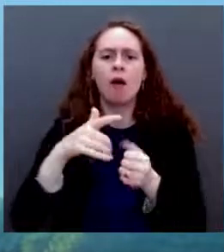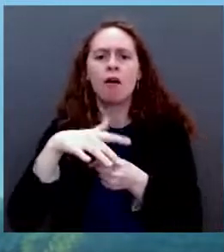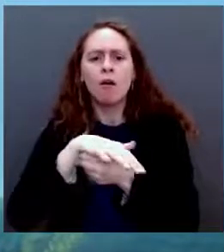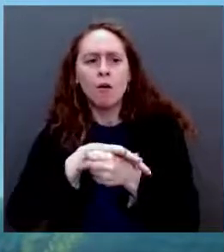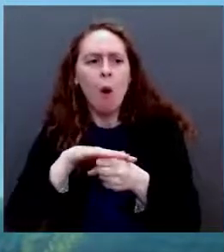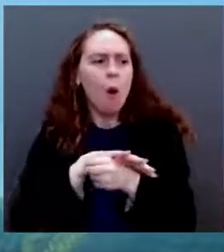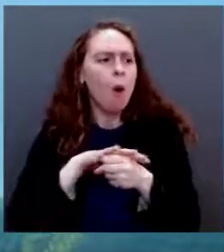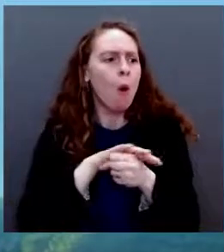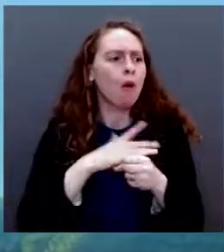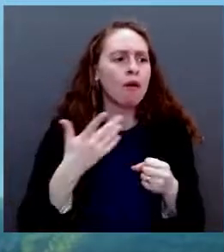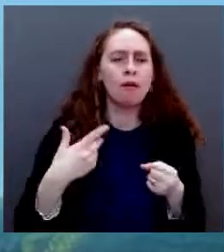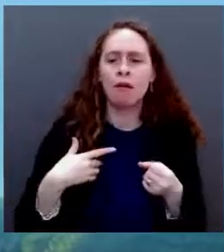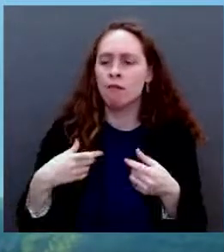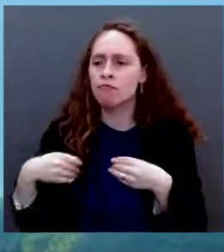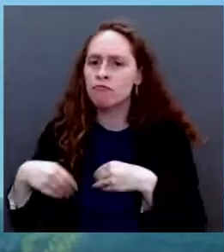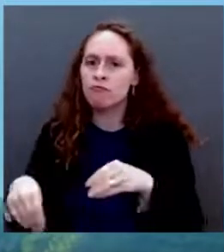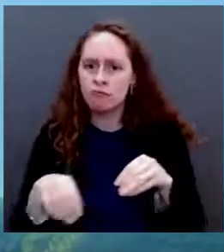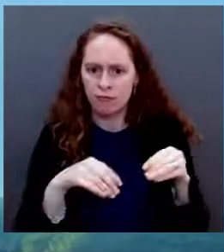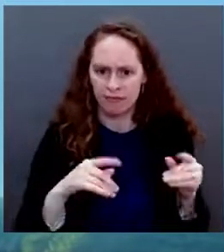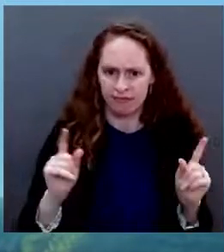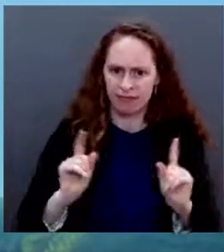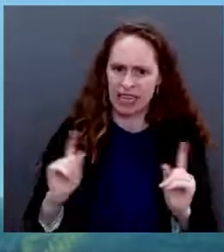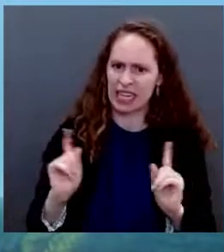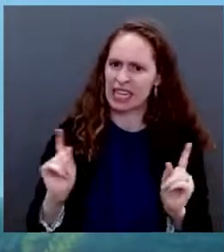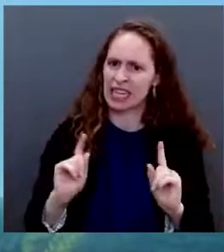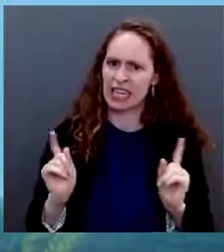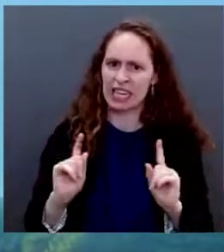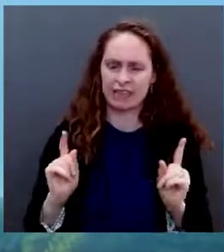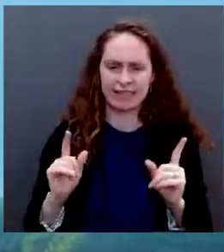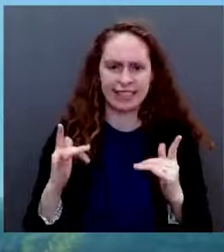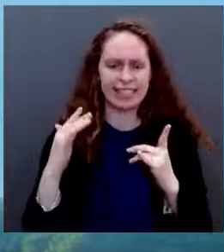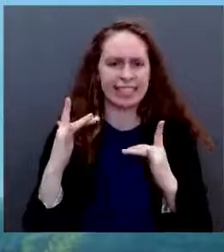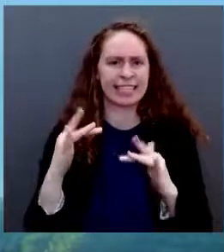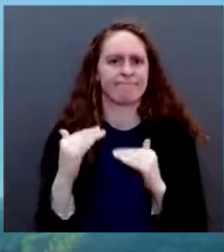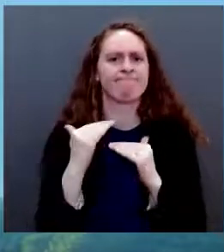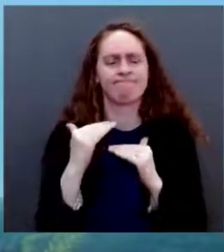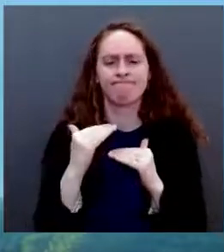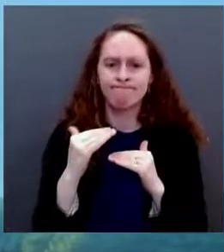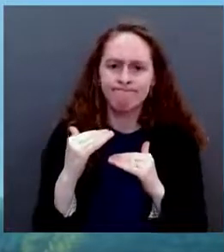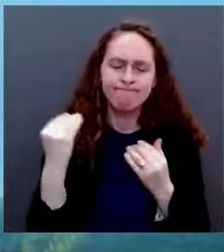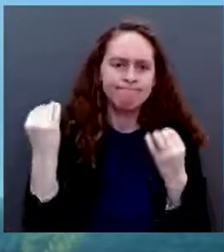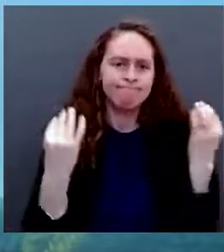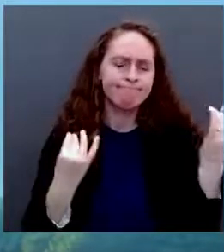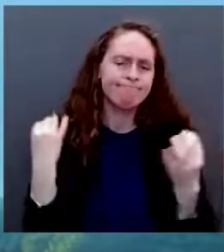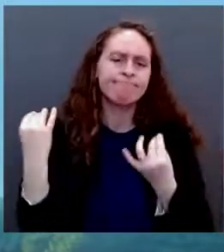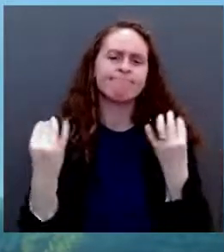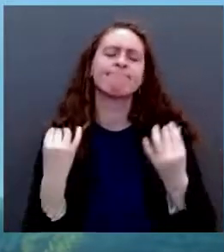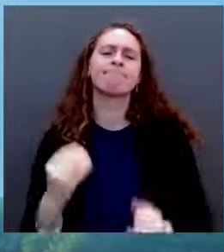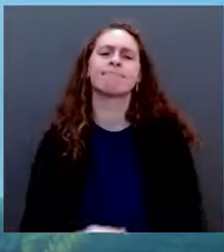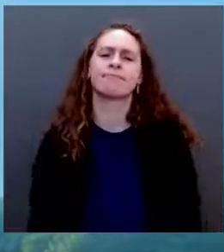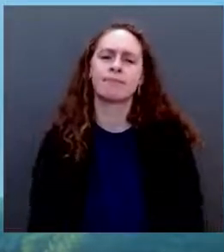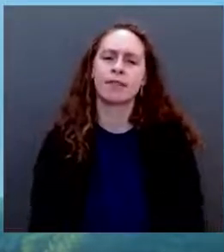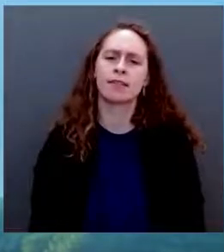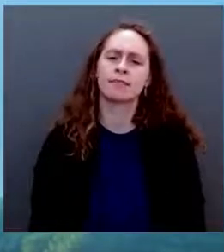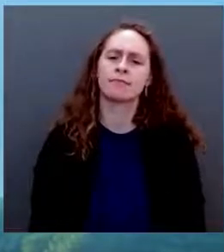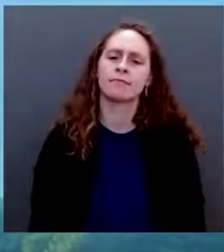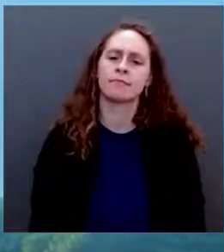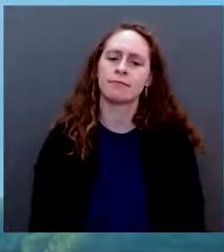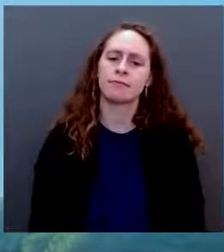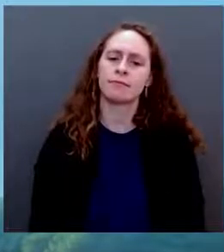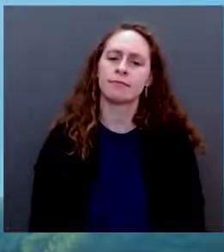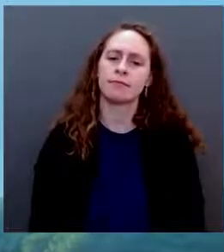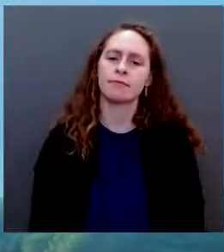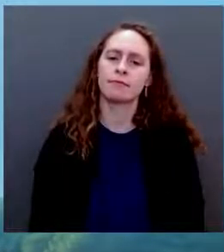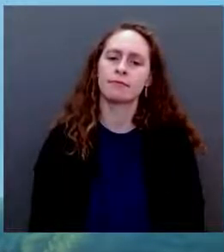companies. So with no other options, we started a company with a mission to promote and protect generational family